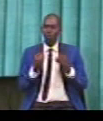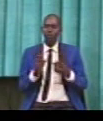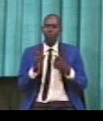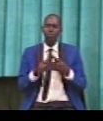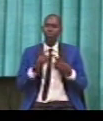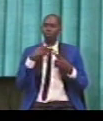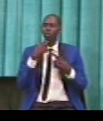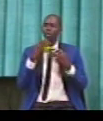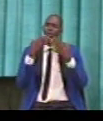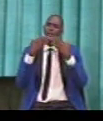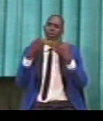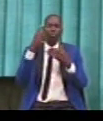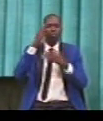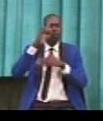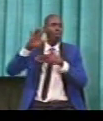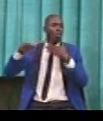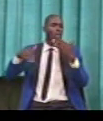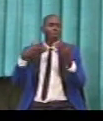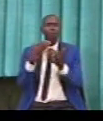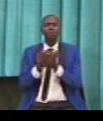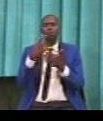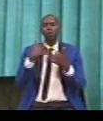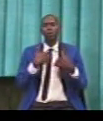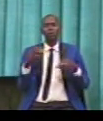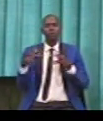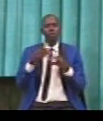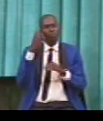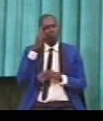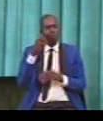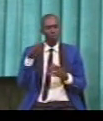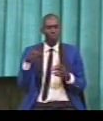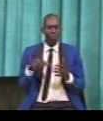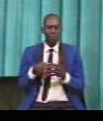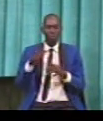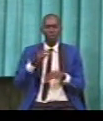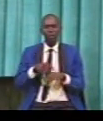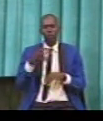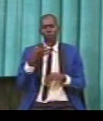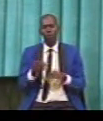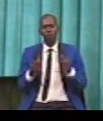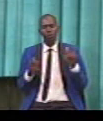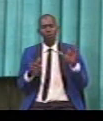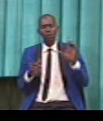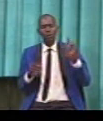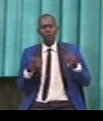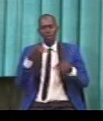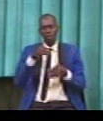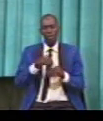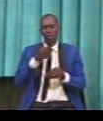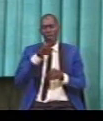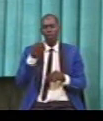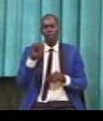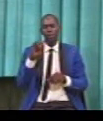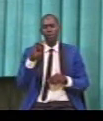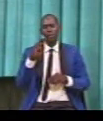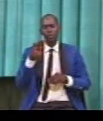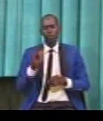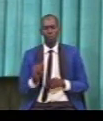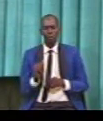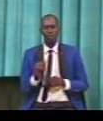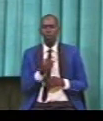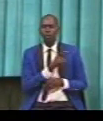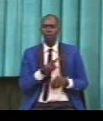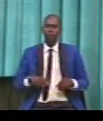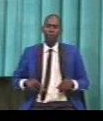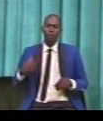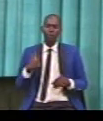have done over this period of the GCK Zambia, a landmark. Lord, we